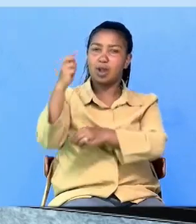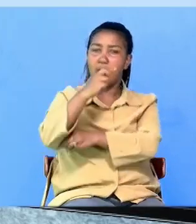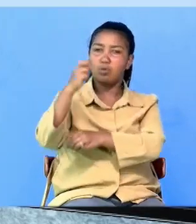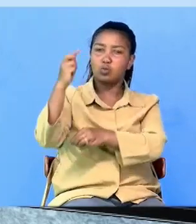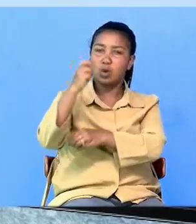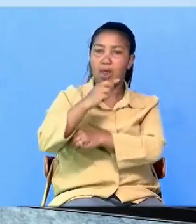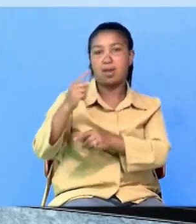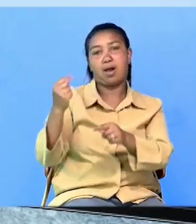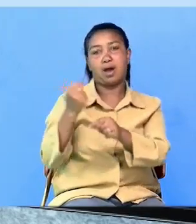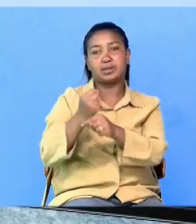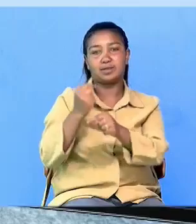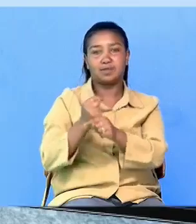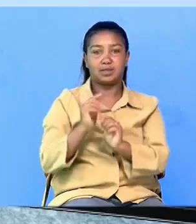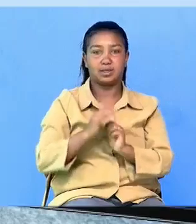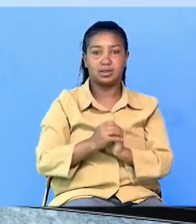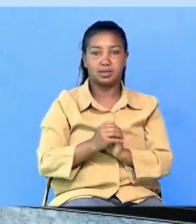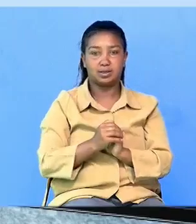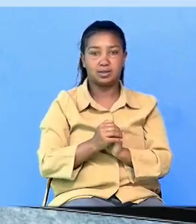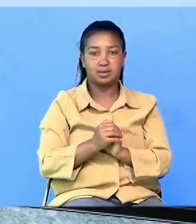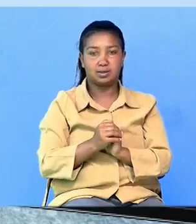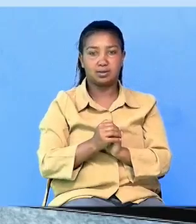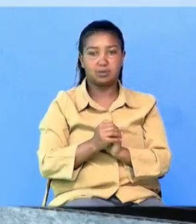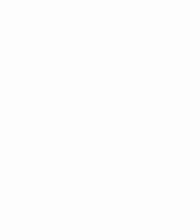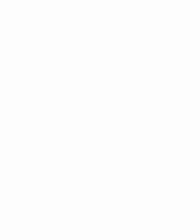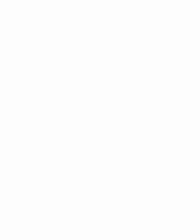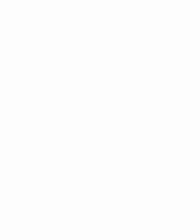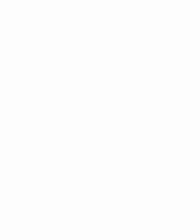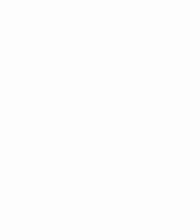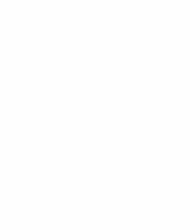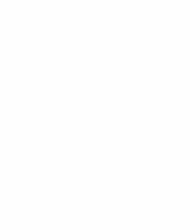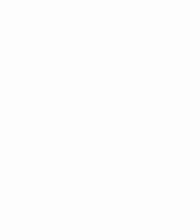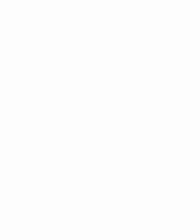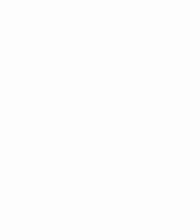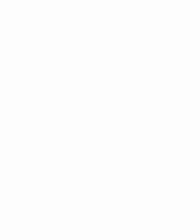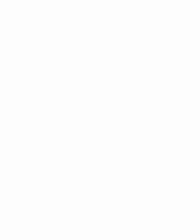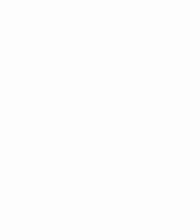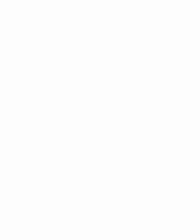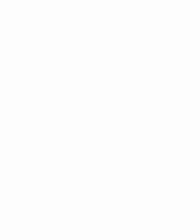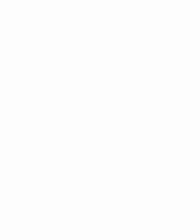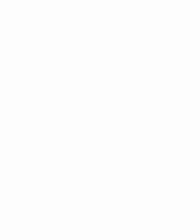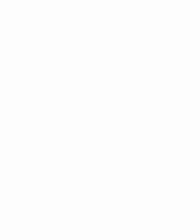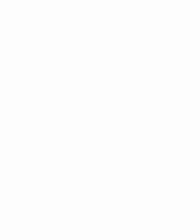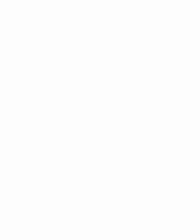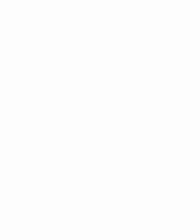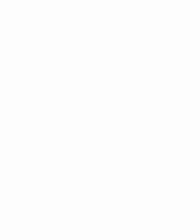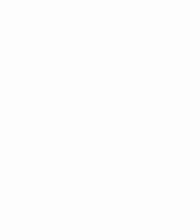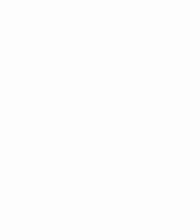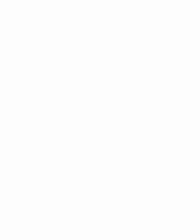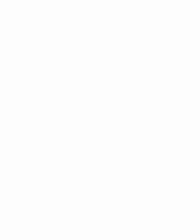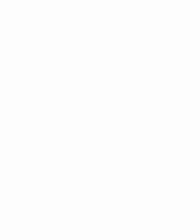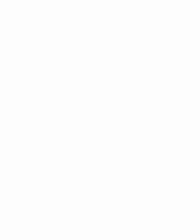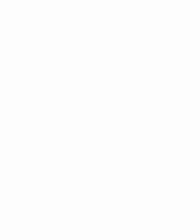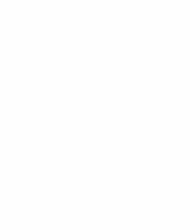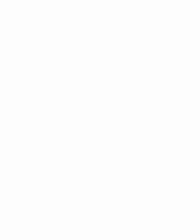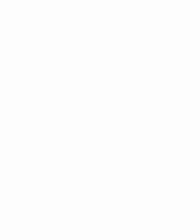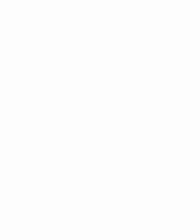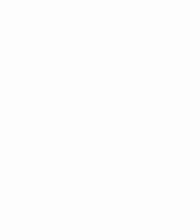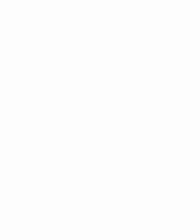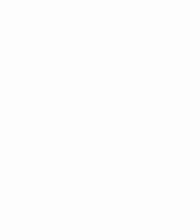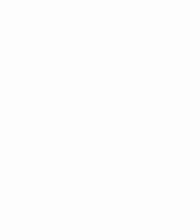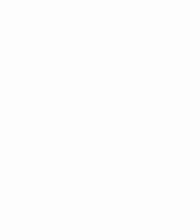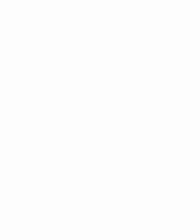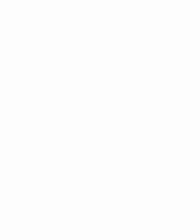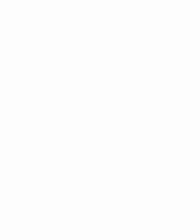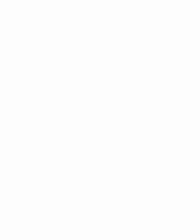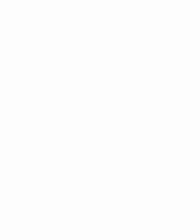day-to-day activity with no mixing of with other tenses. Since you are practicing simple present tense, when you